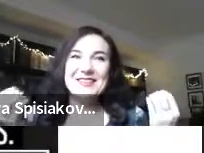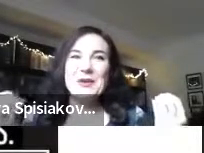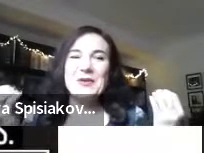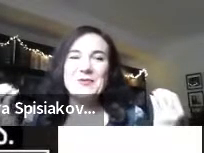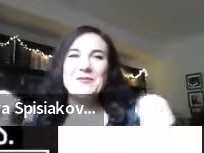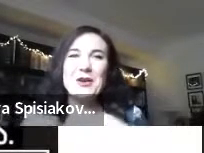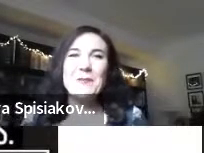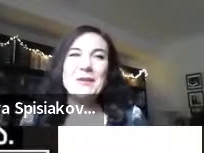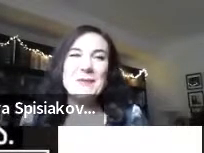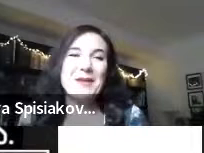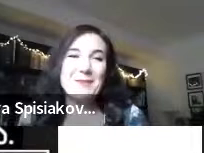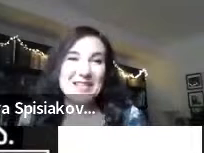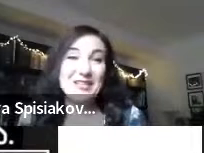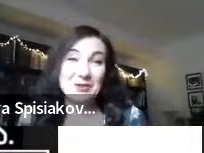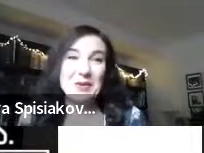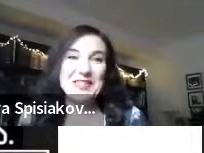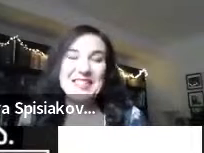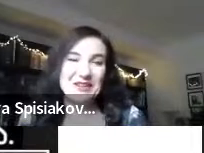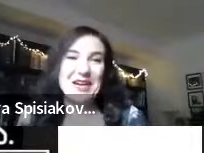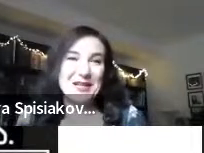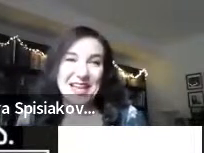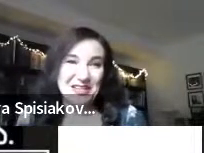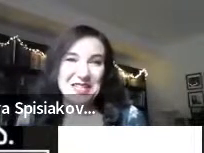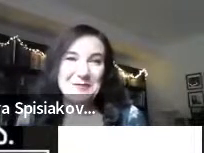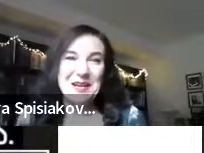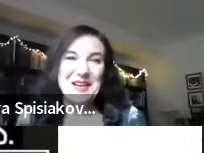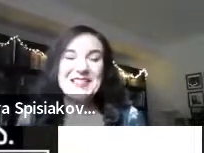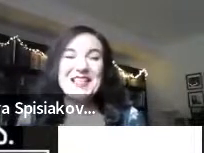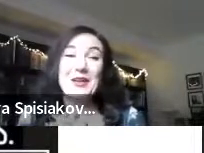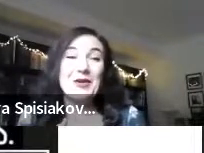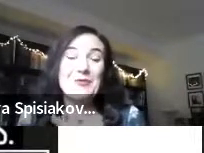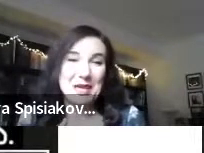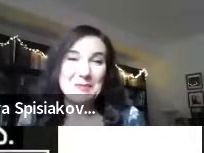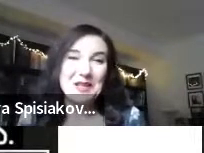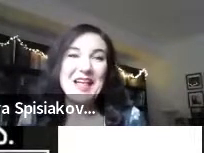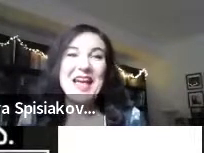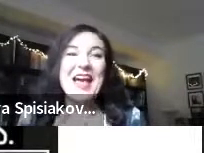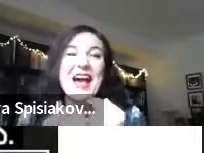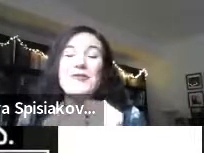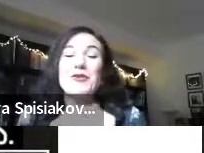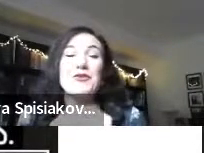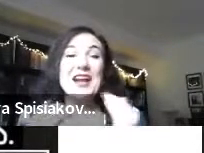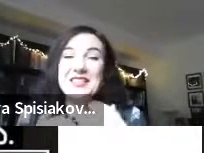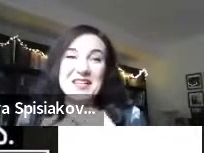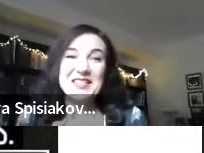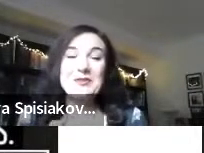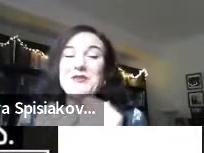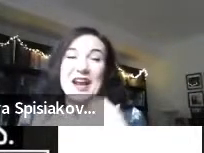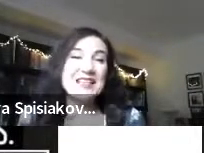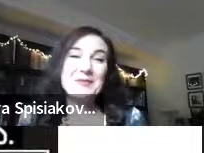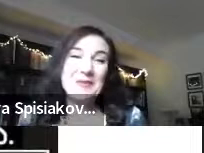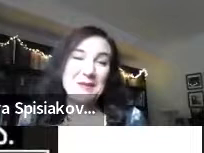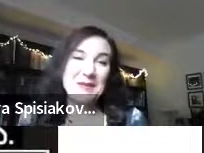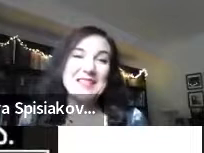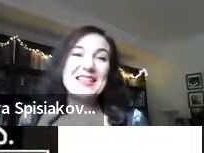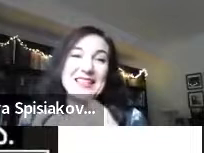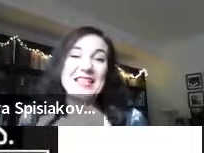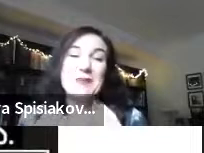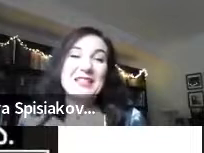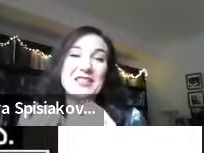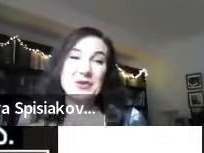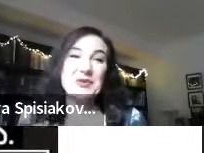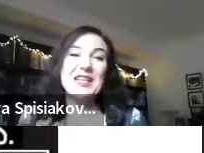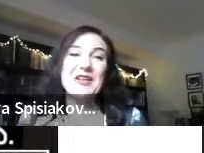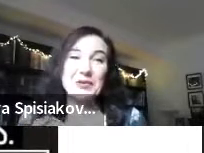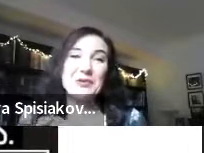why completely banning plastic straws is incredibly dangerous, because a lot of people, for various reasons with various impairments,